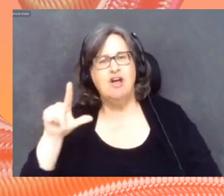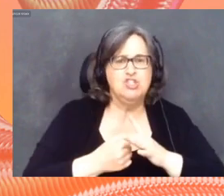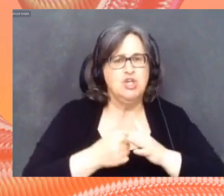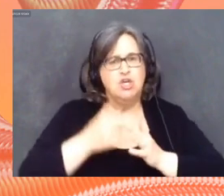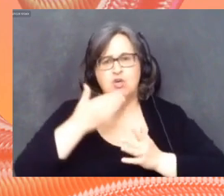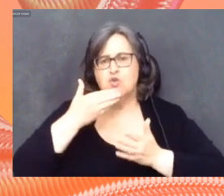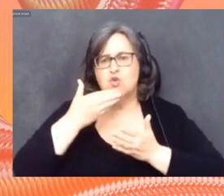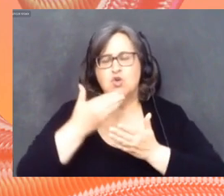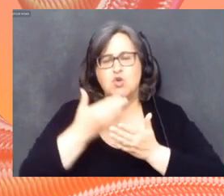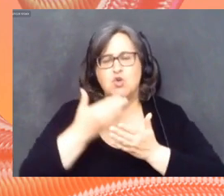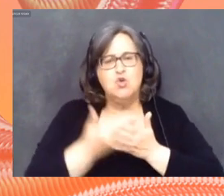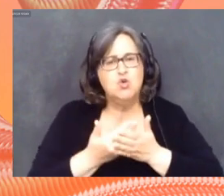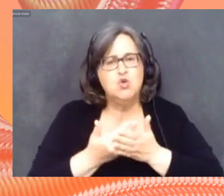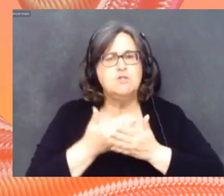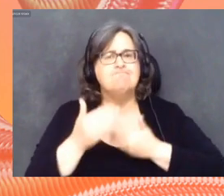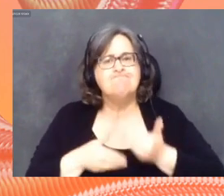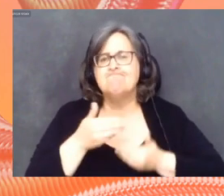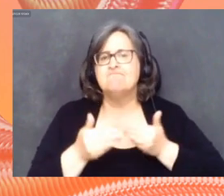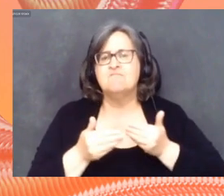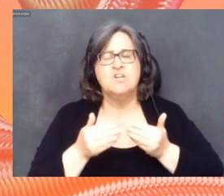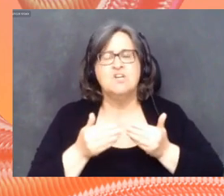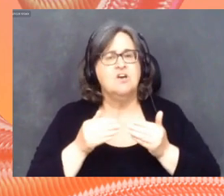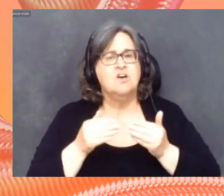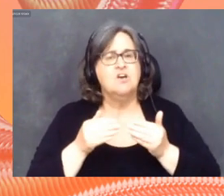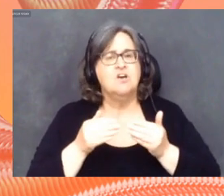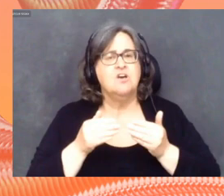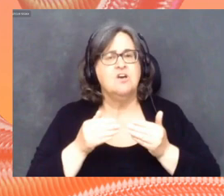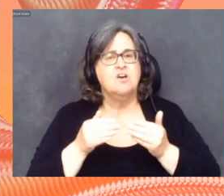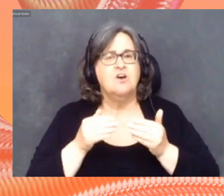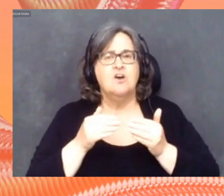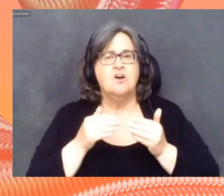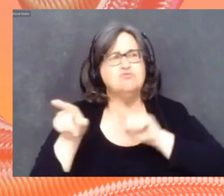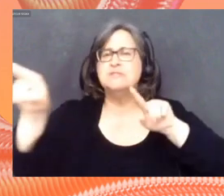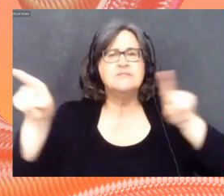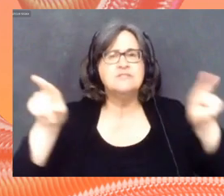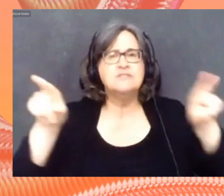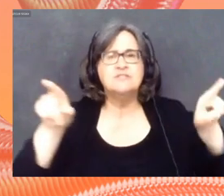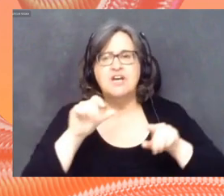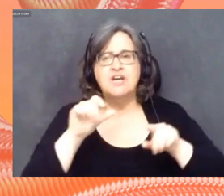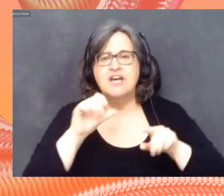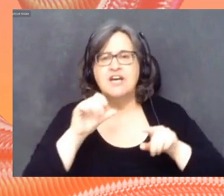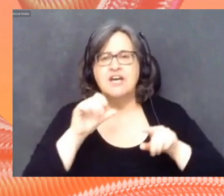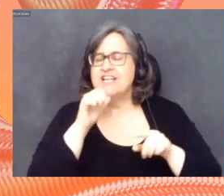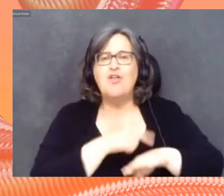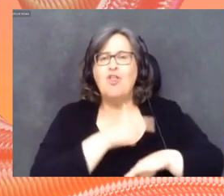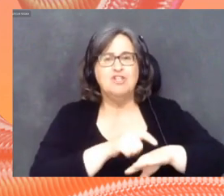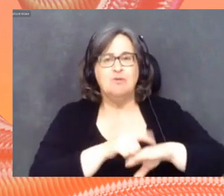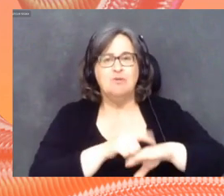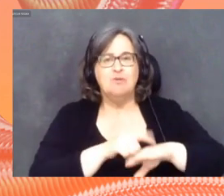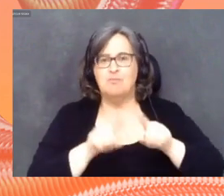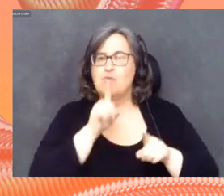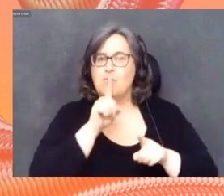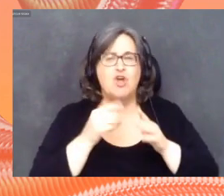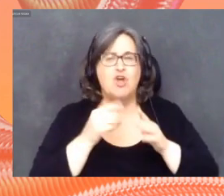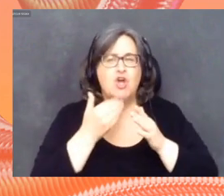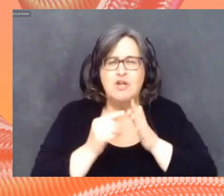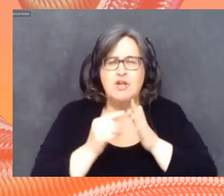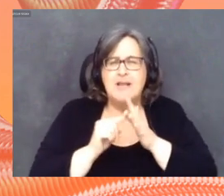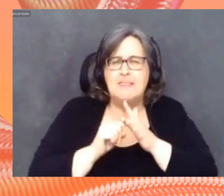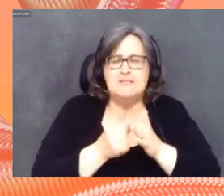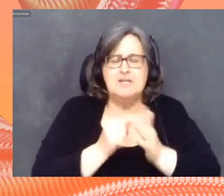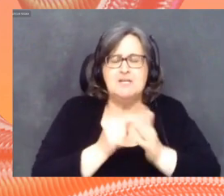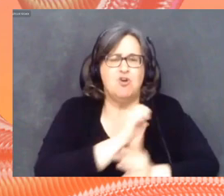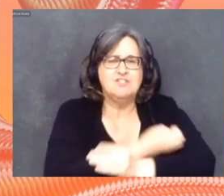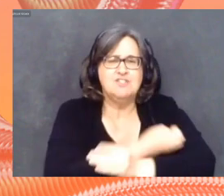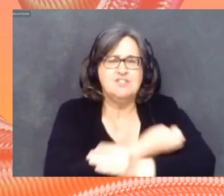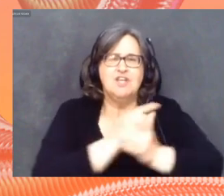like going and off in different directions. Not necessarily for the long term, but really good at that starter energy. It's the beginning